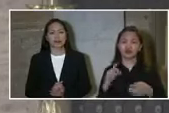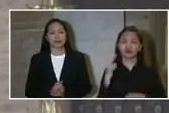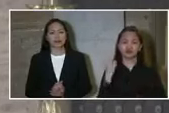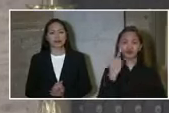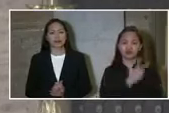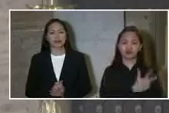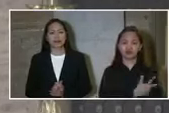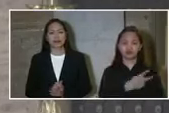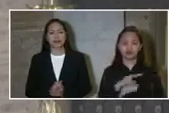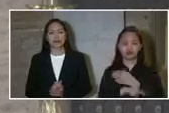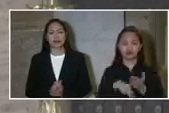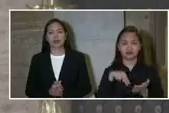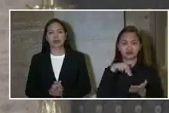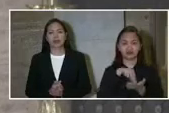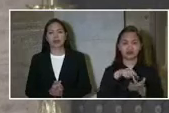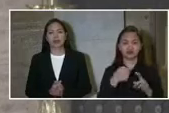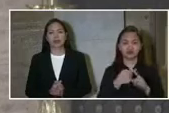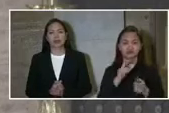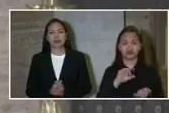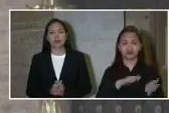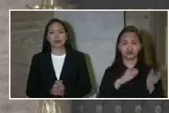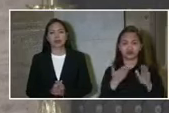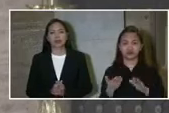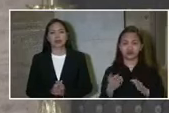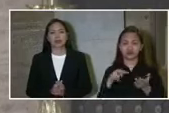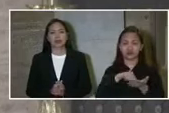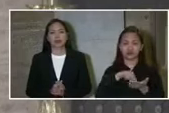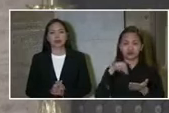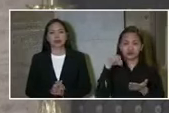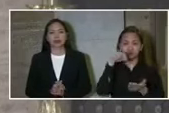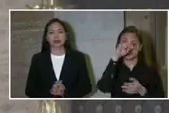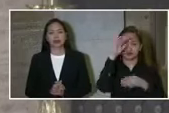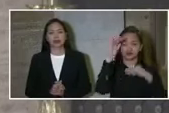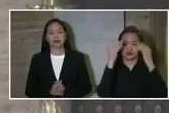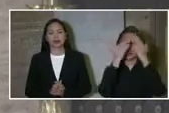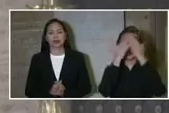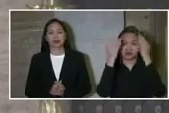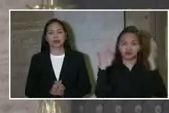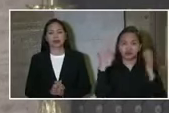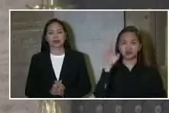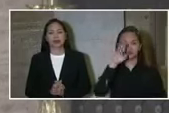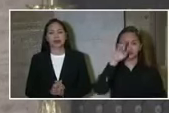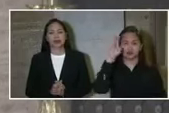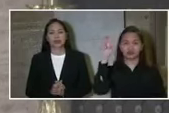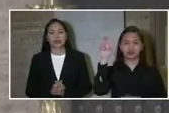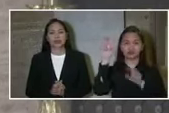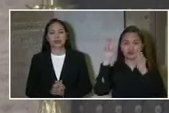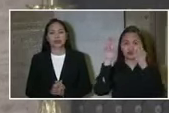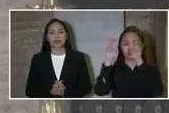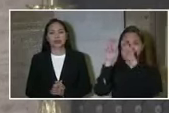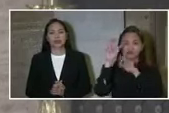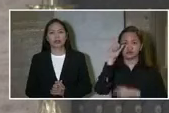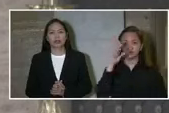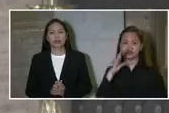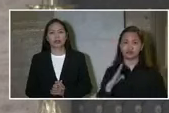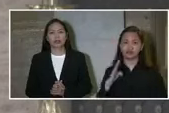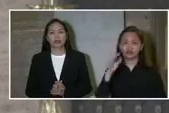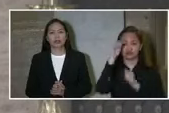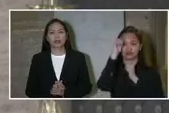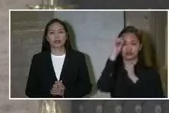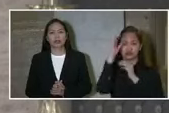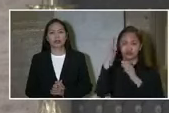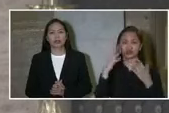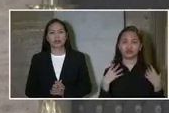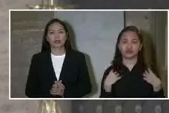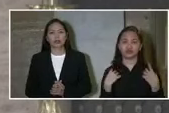On the third day, He rose again from the dead. He ascended into heaven and is seated at the right hand of God, the